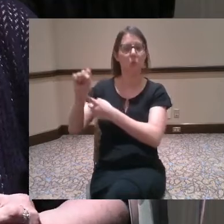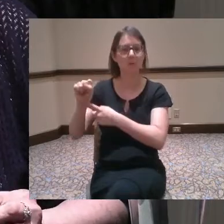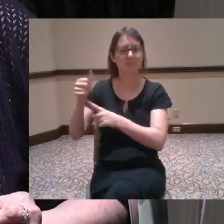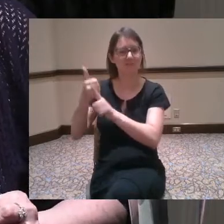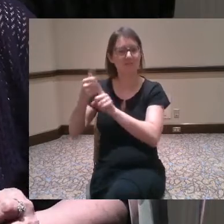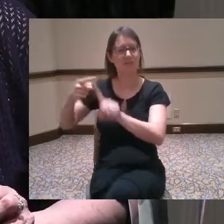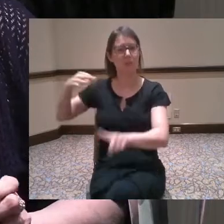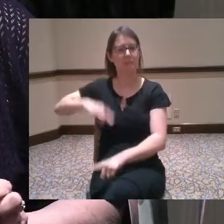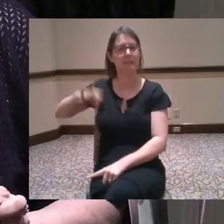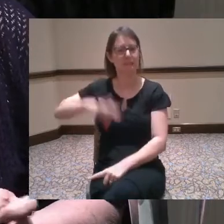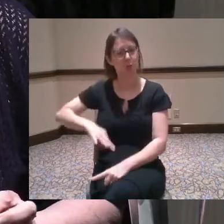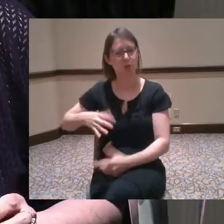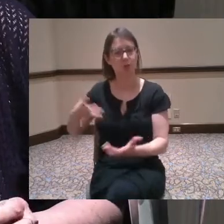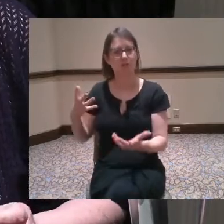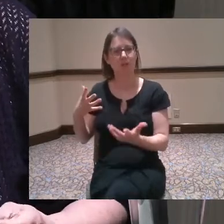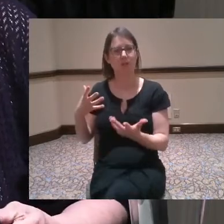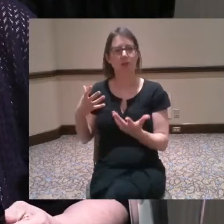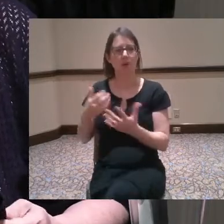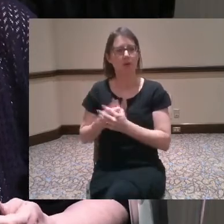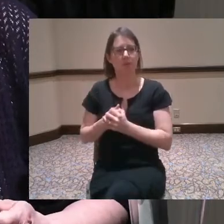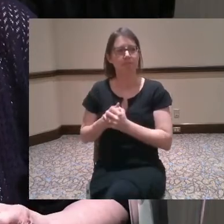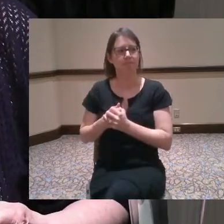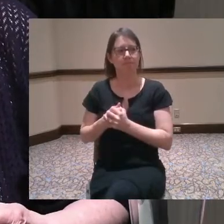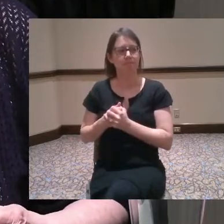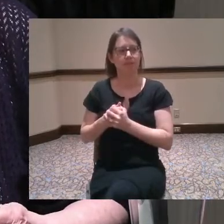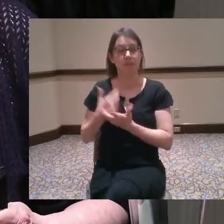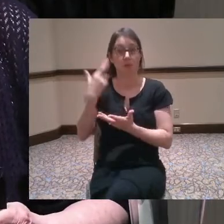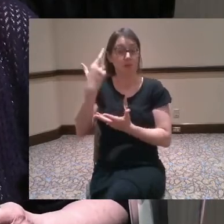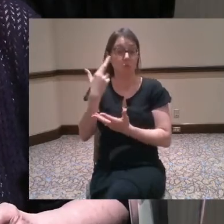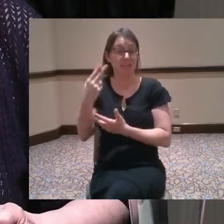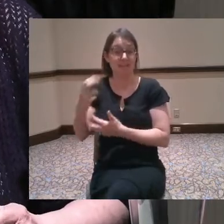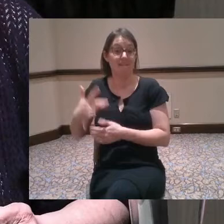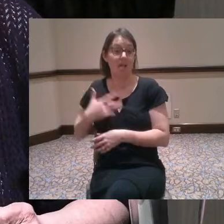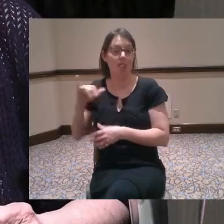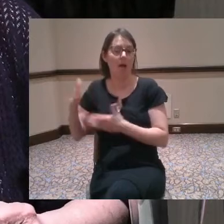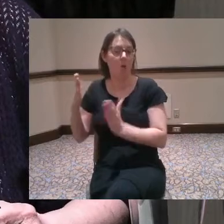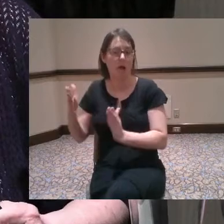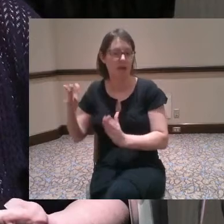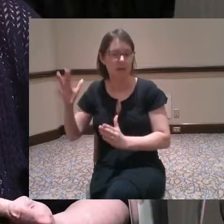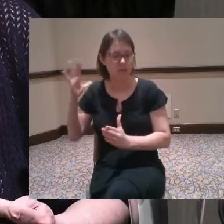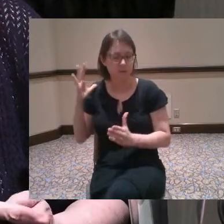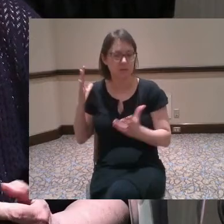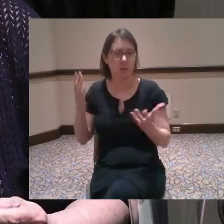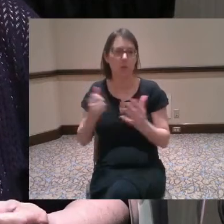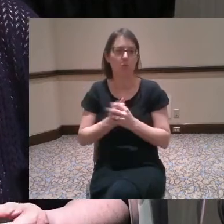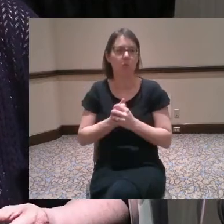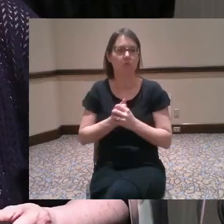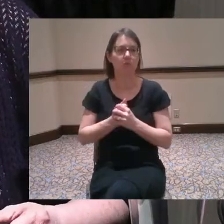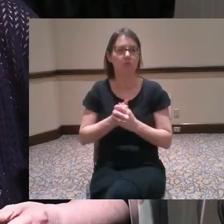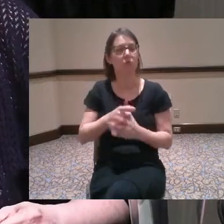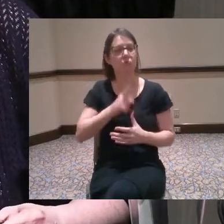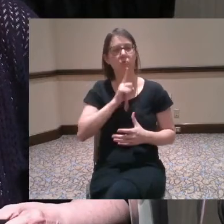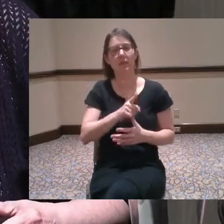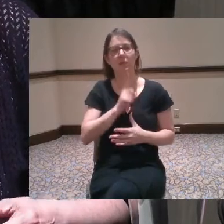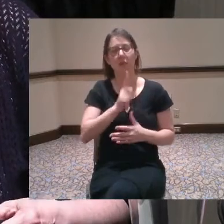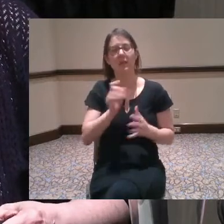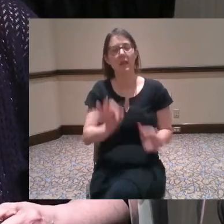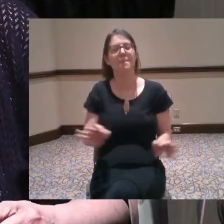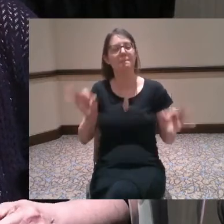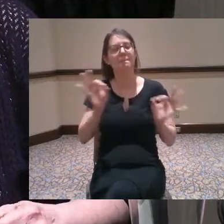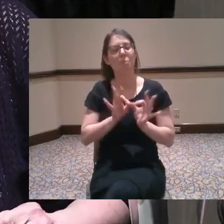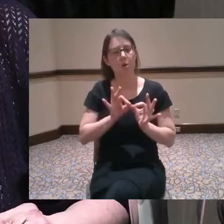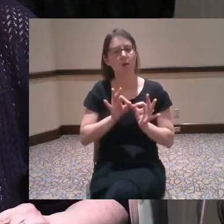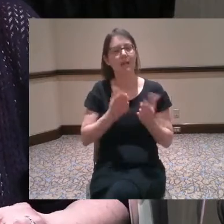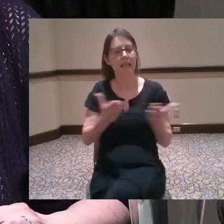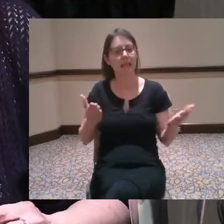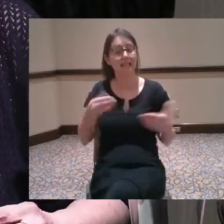maybe, you know, there are reasons that he felt that way. So these are really important things